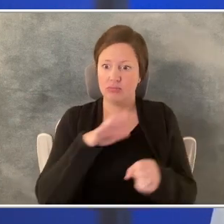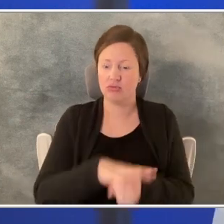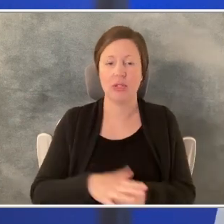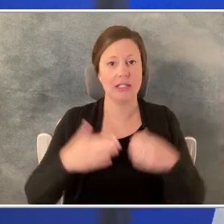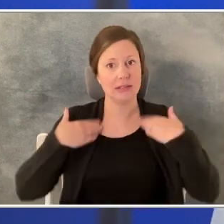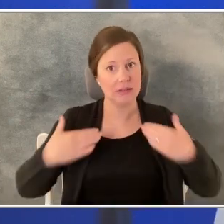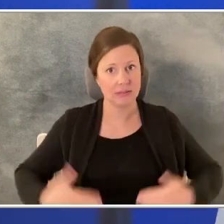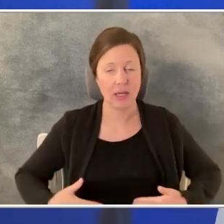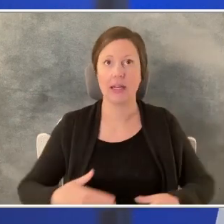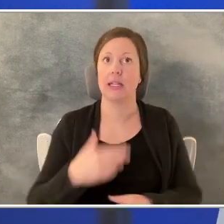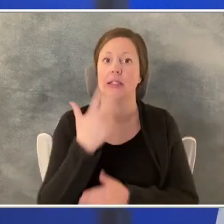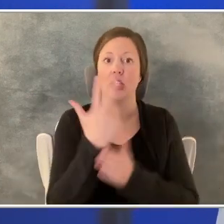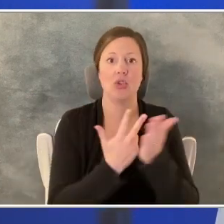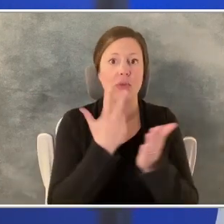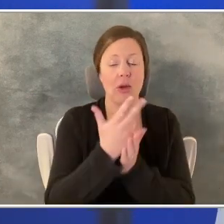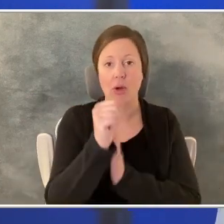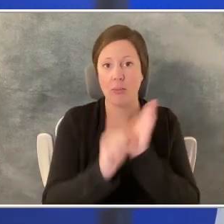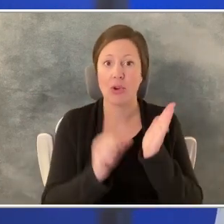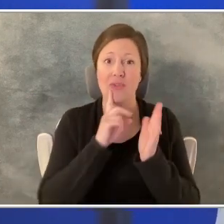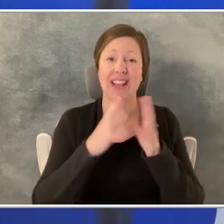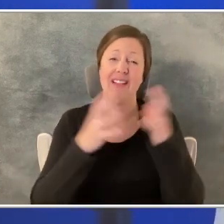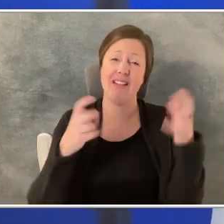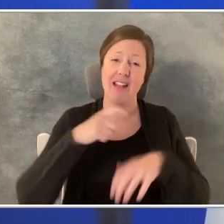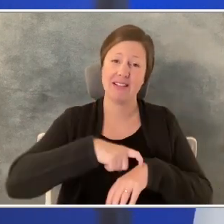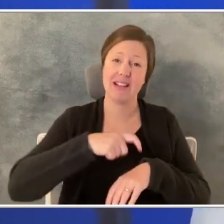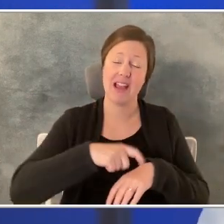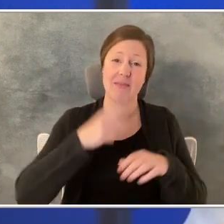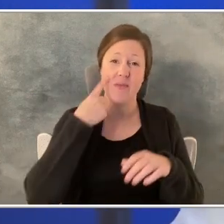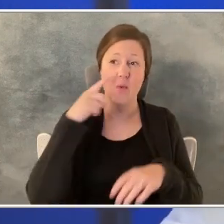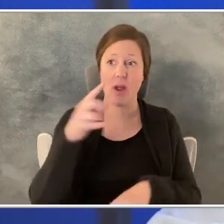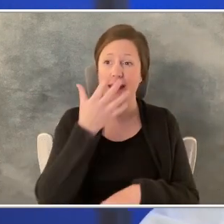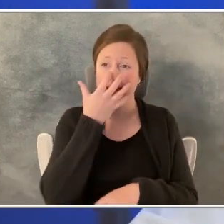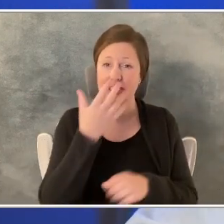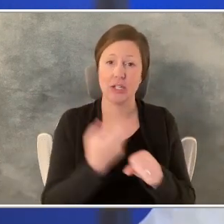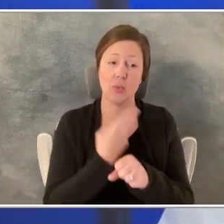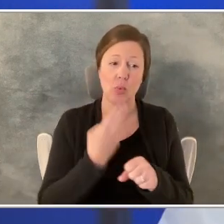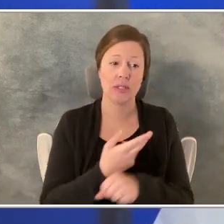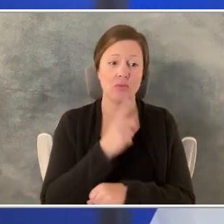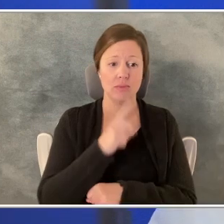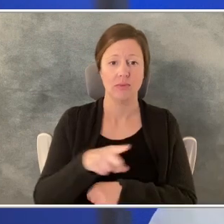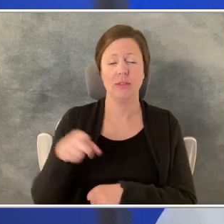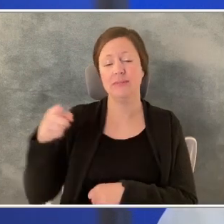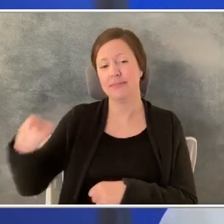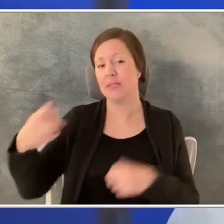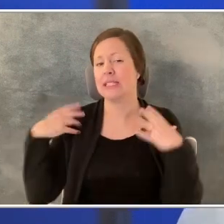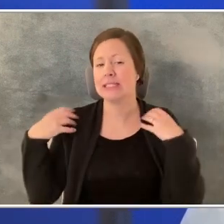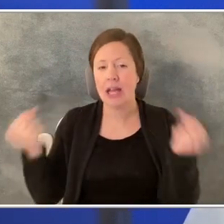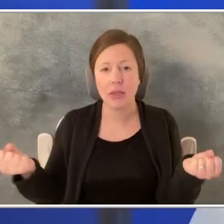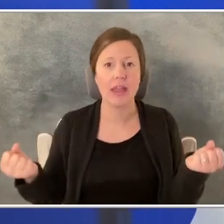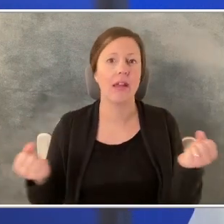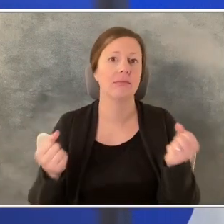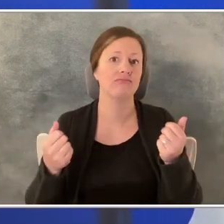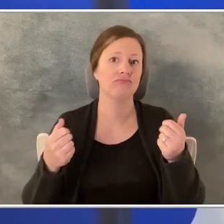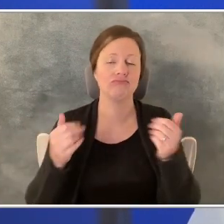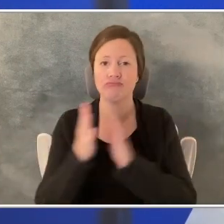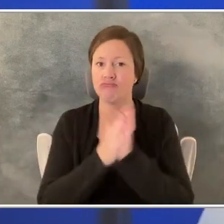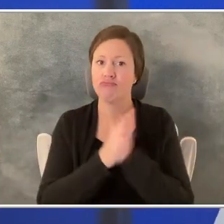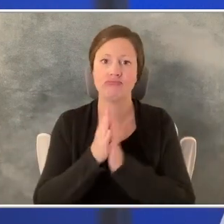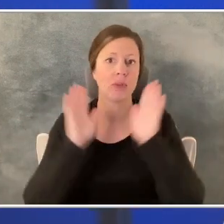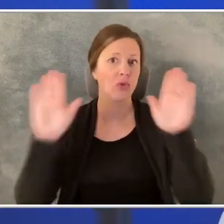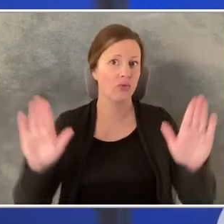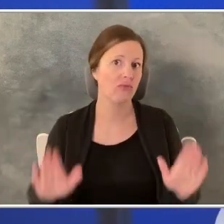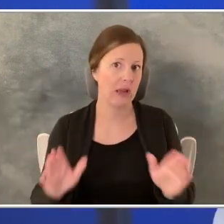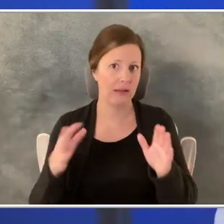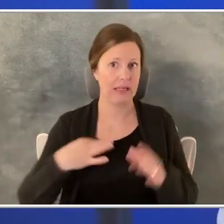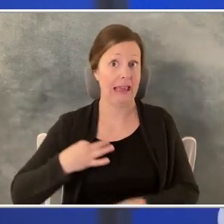3-hour operation. That's a lot of time to be under anesthesia. And so Chris, being incredibly healthy and fit, made him a great candidate for surgery if